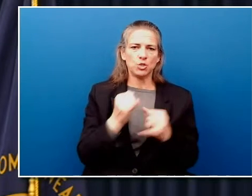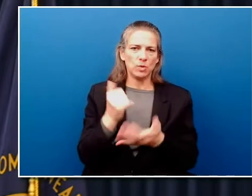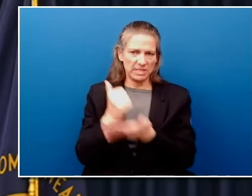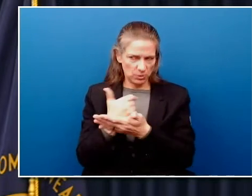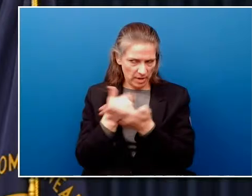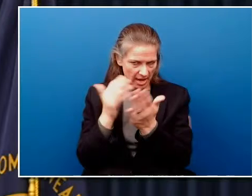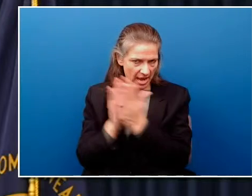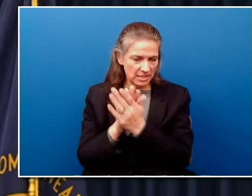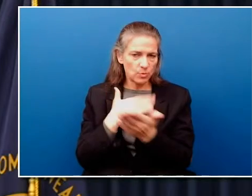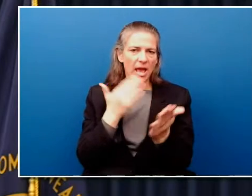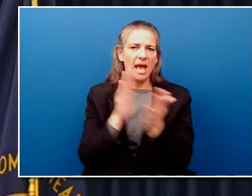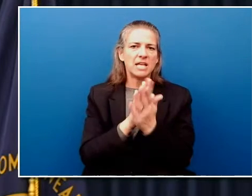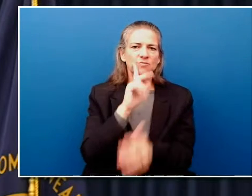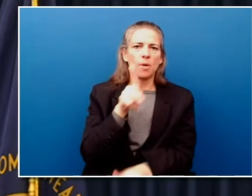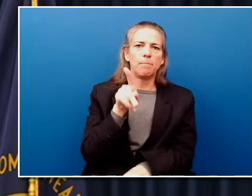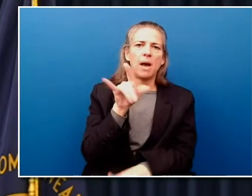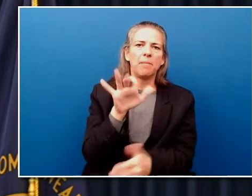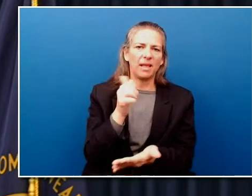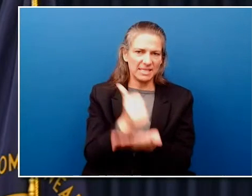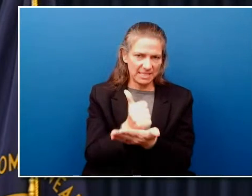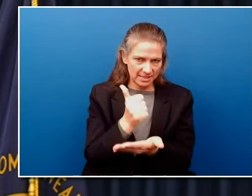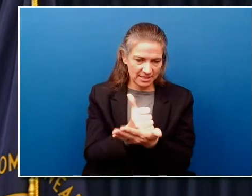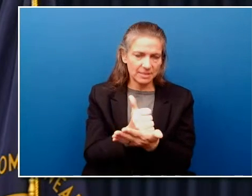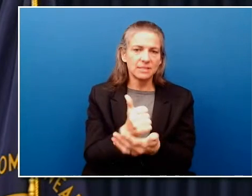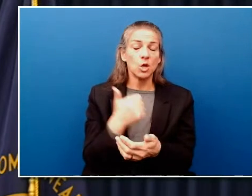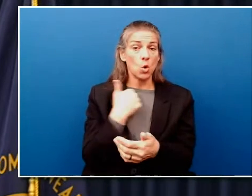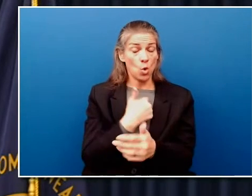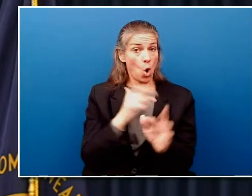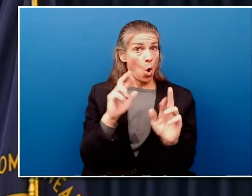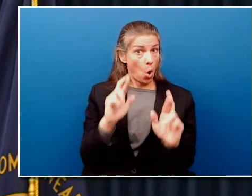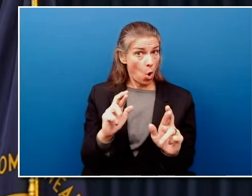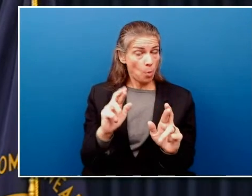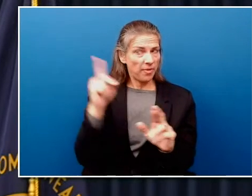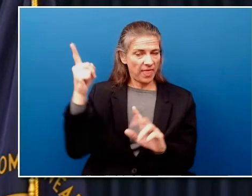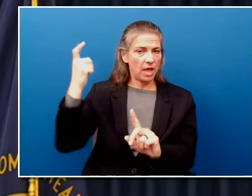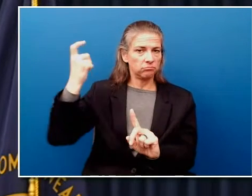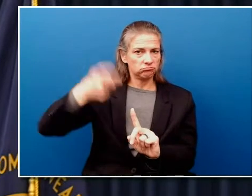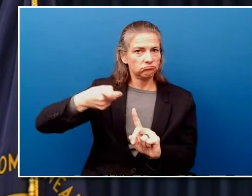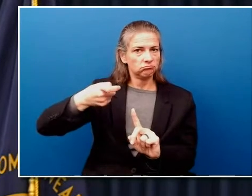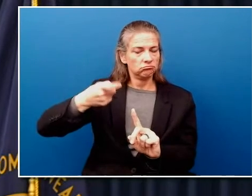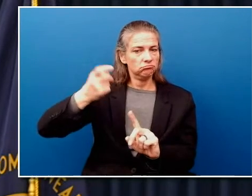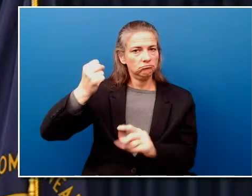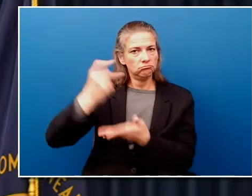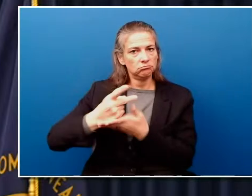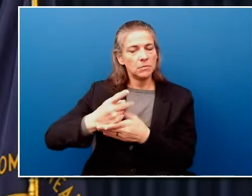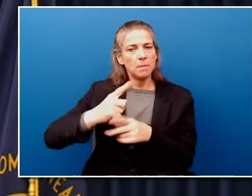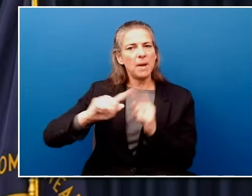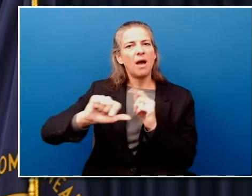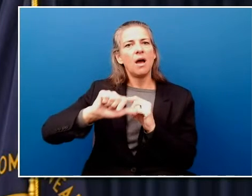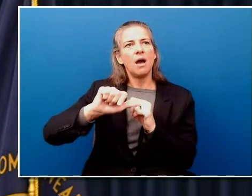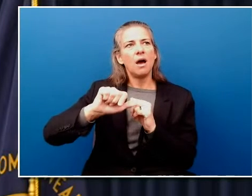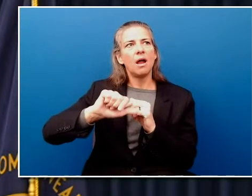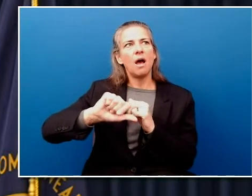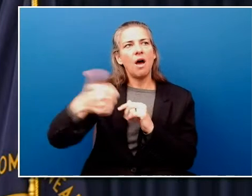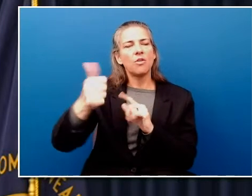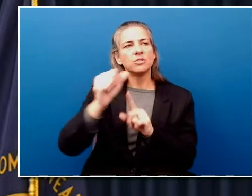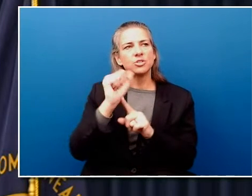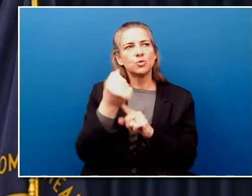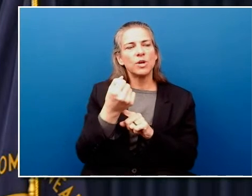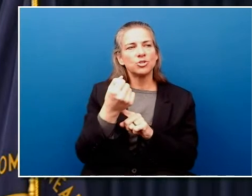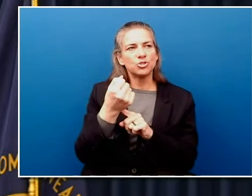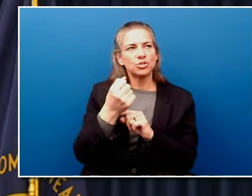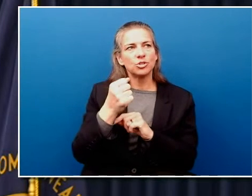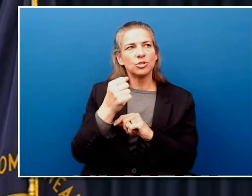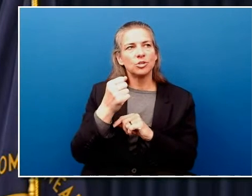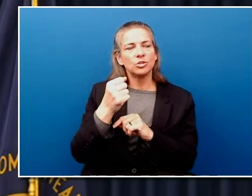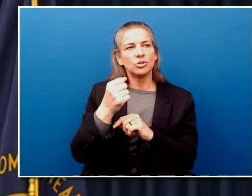public assistance. We hope that'll be granted, but in other situations where sadly there's